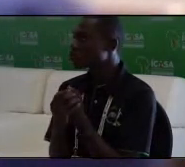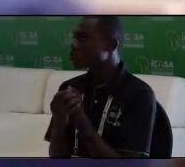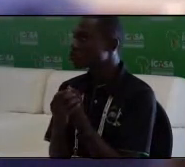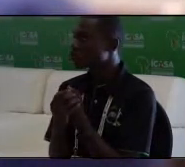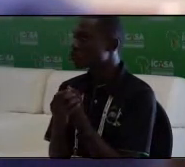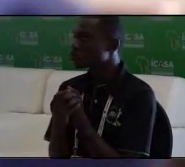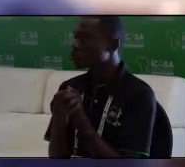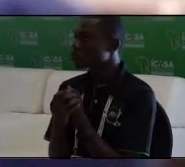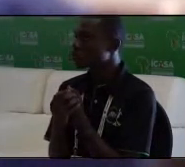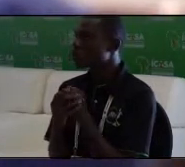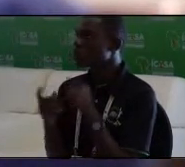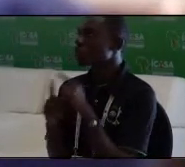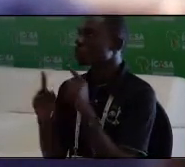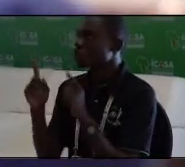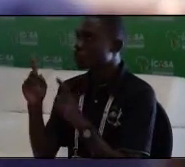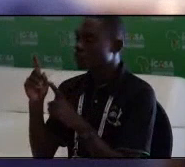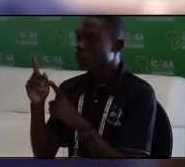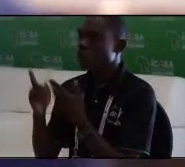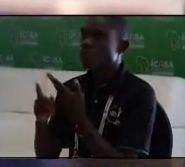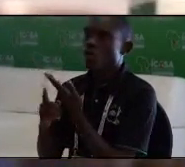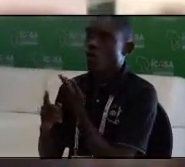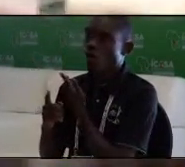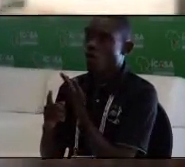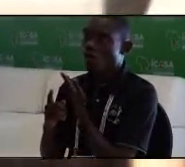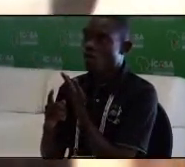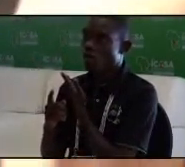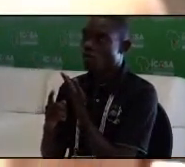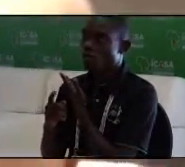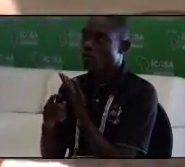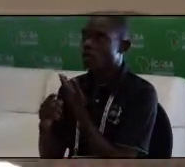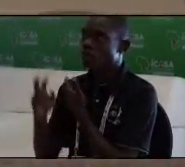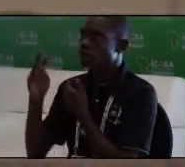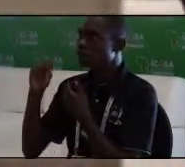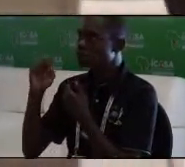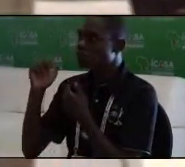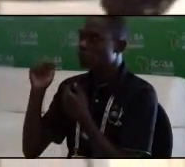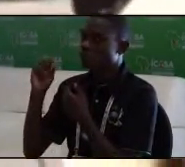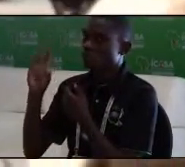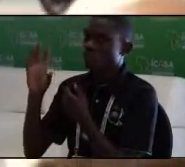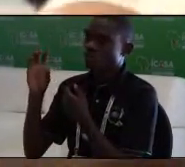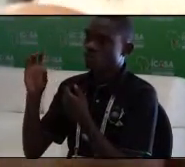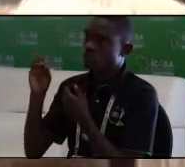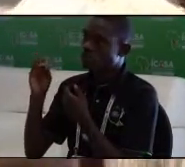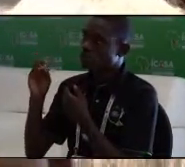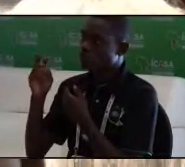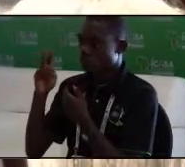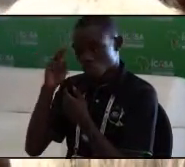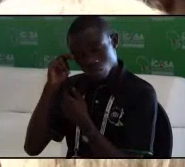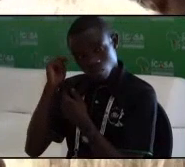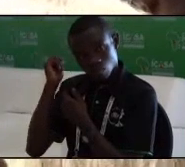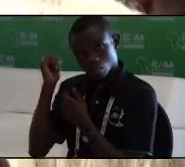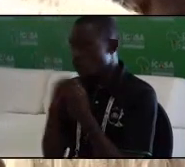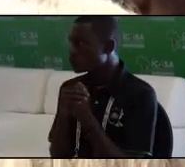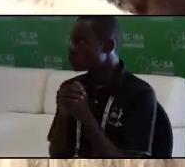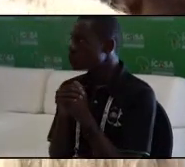Data. She's the Deputy Director and Head of Prevention at NASCOP, in the Ministry of Health in Nigeria.